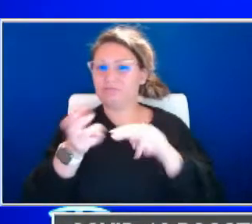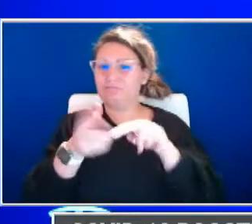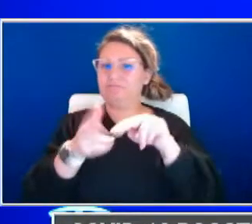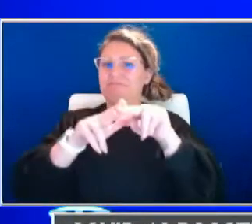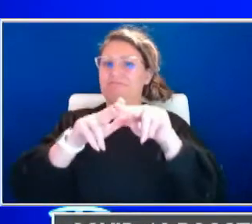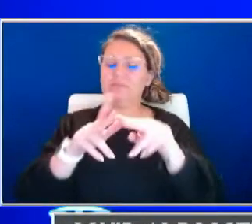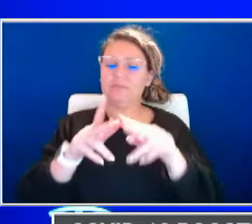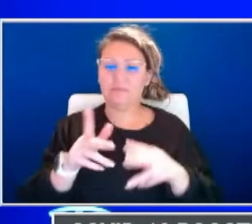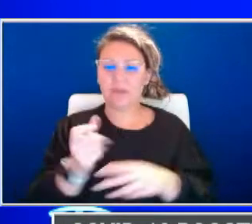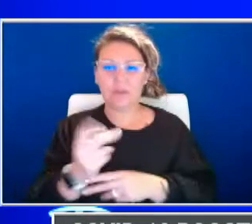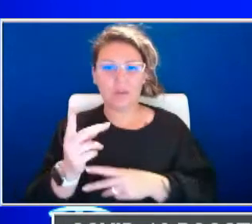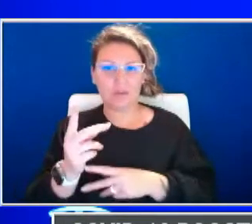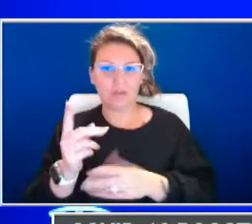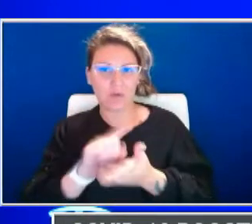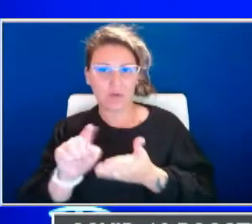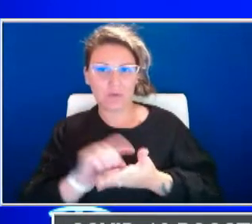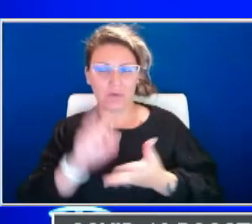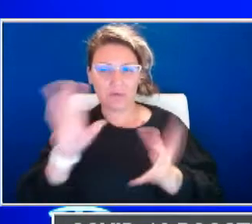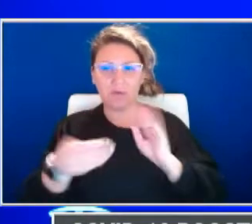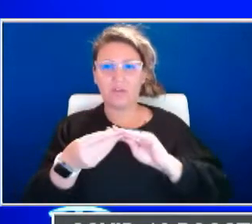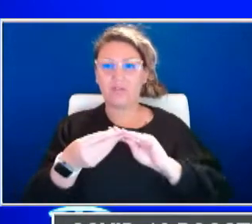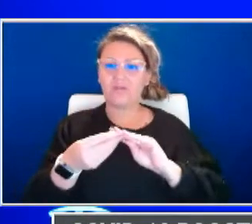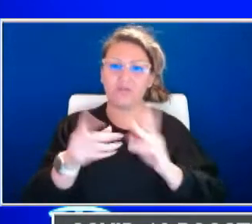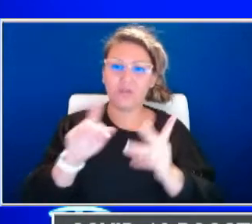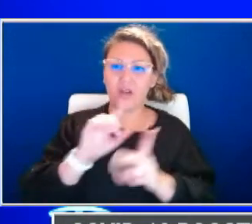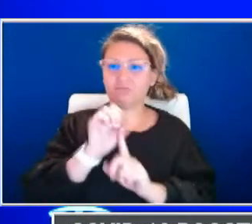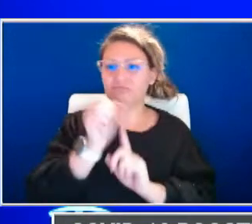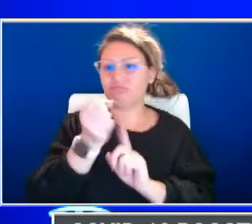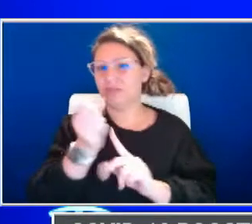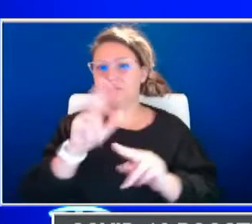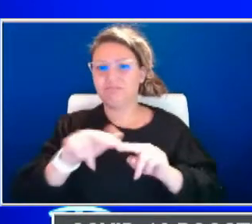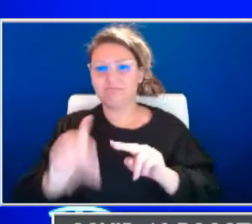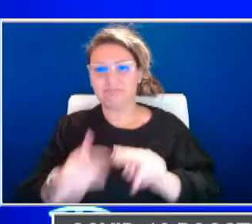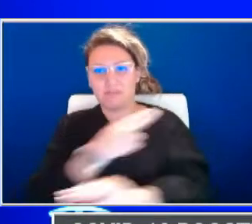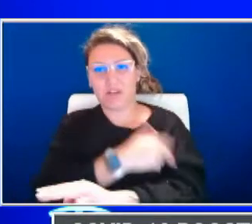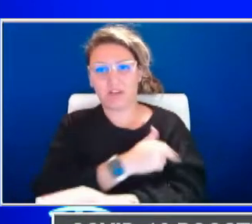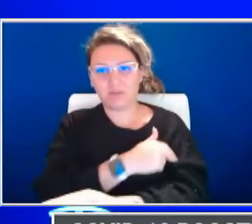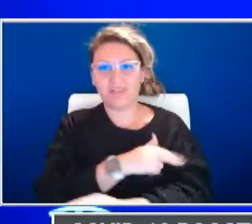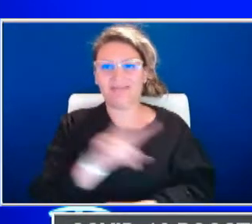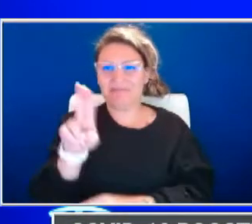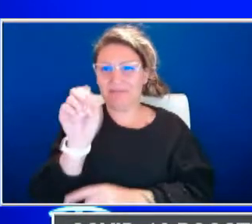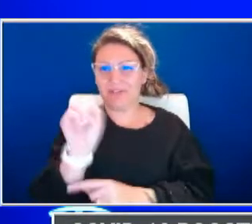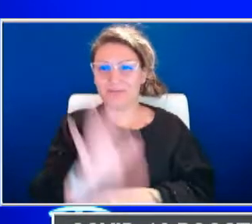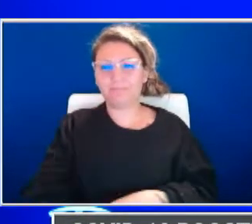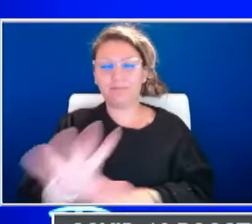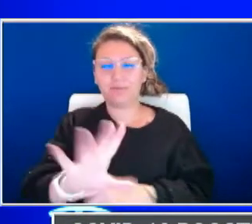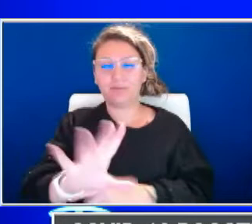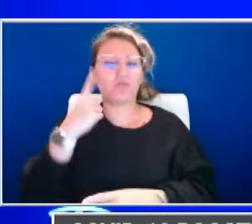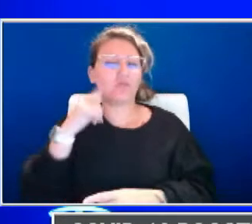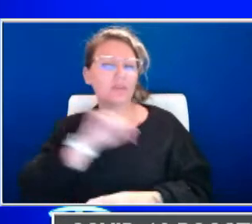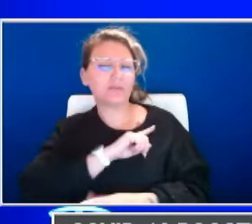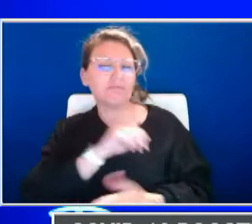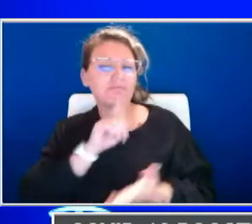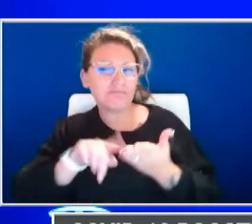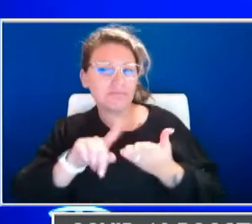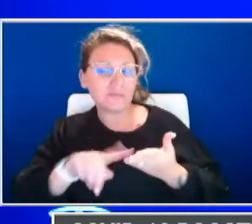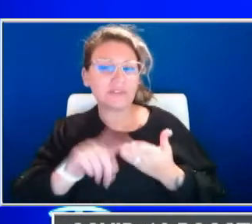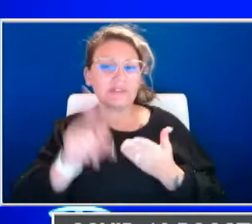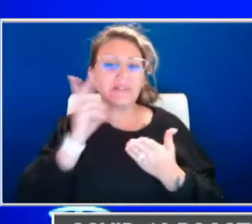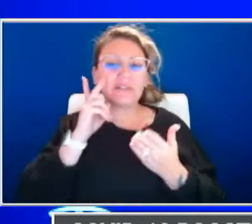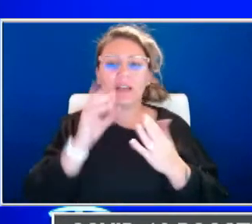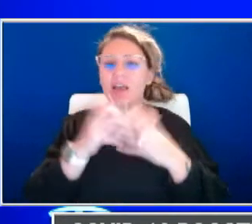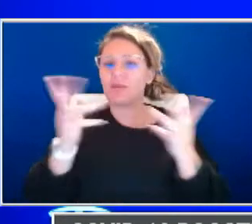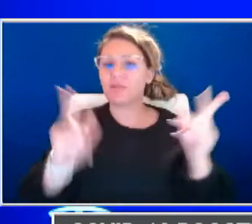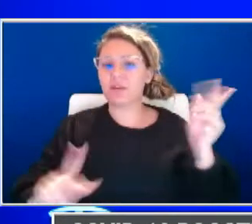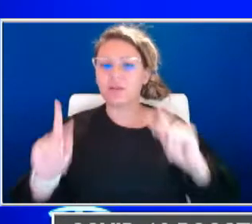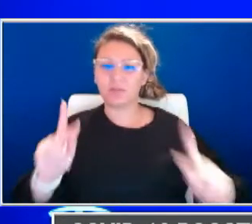couple-week trend of overall cases going down and hospitalizations going down. So again, we're looking into that and just seeing how many people